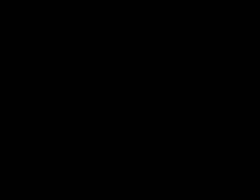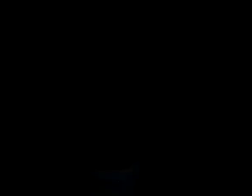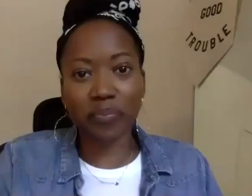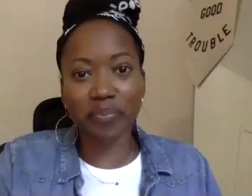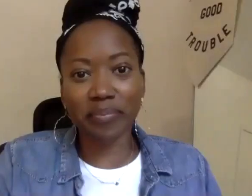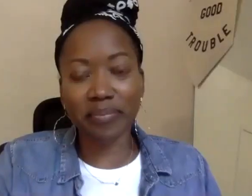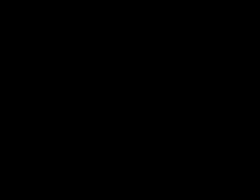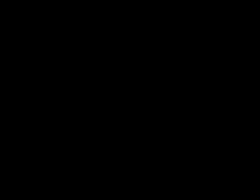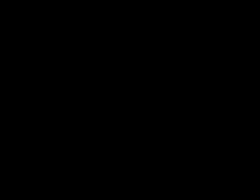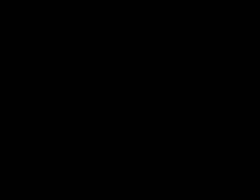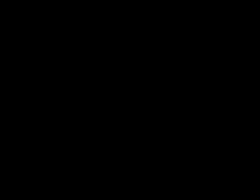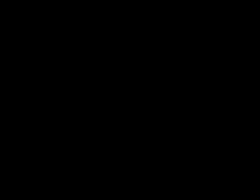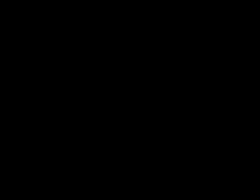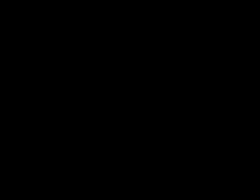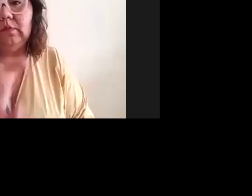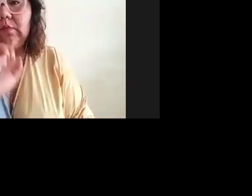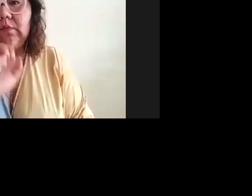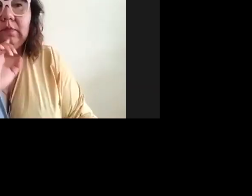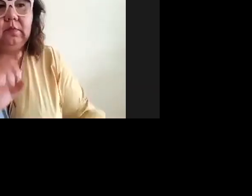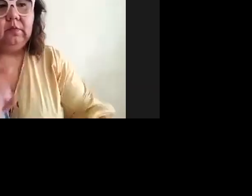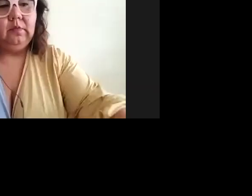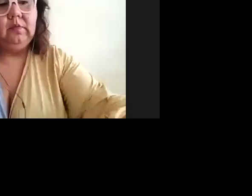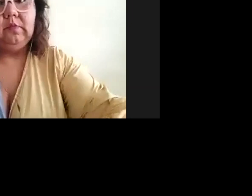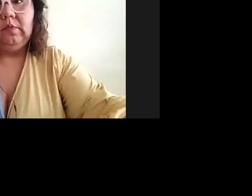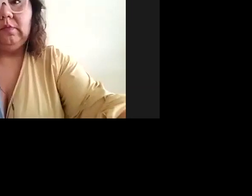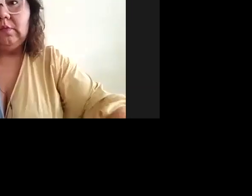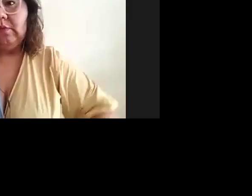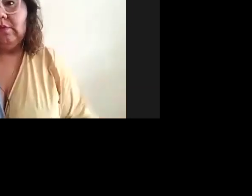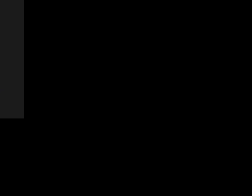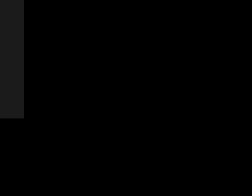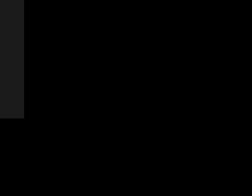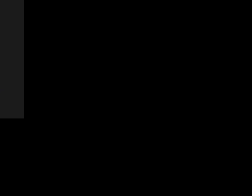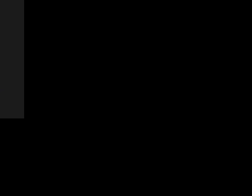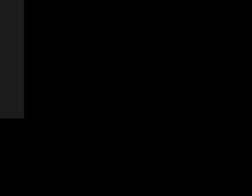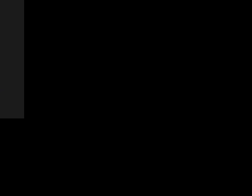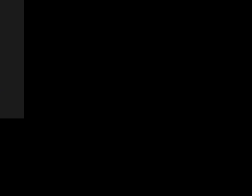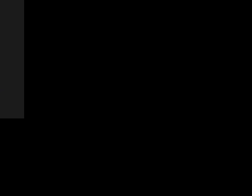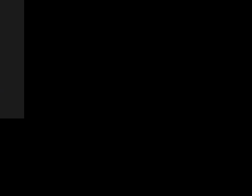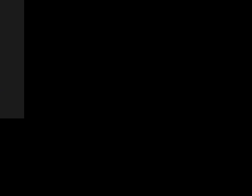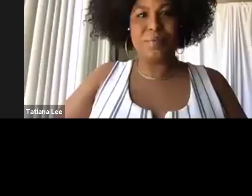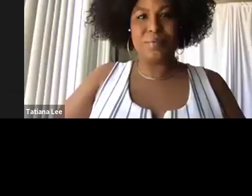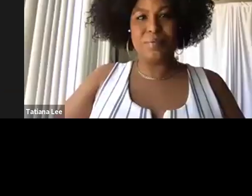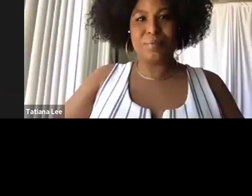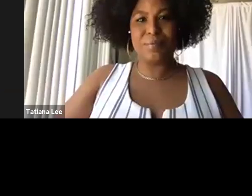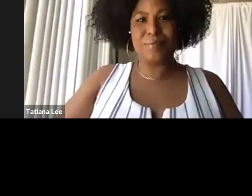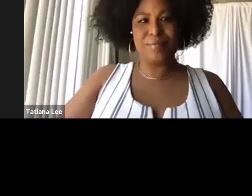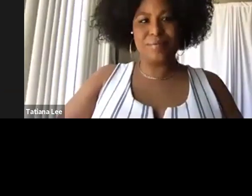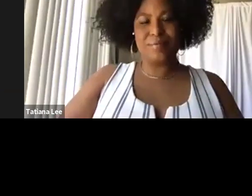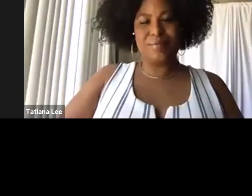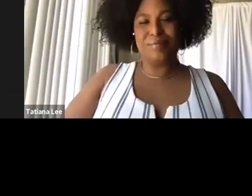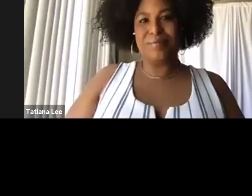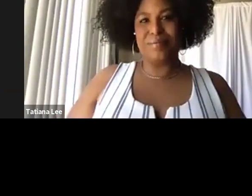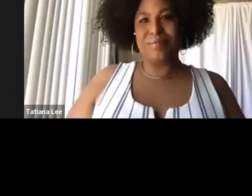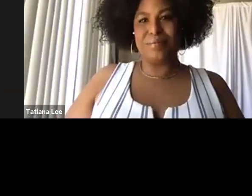Erica Alexander, who's an award-winning actor, co-founder and chief creative officer of Color Farm Media, and you